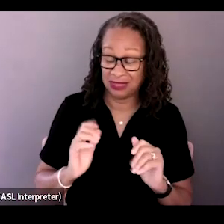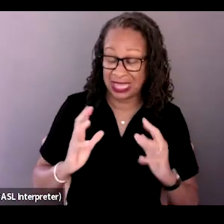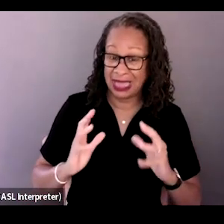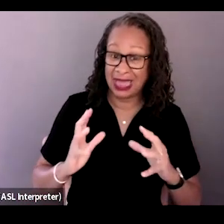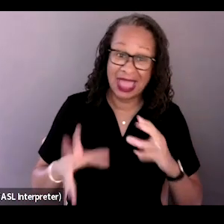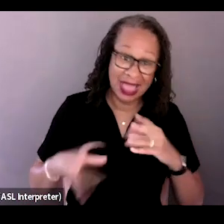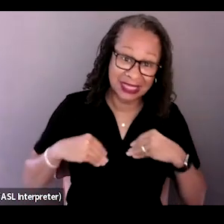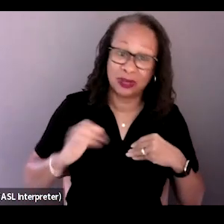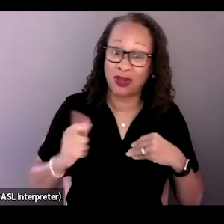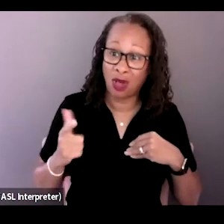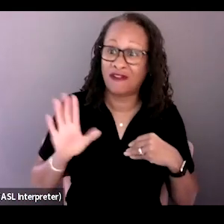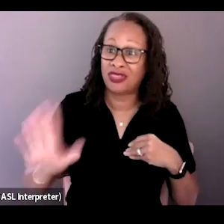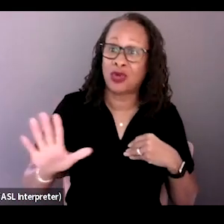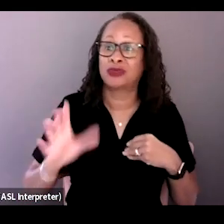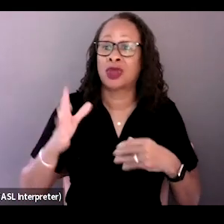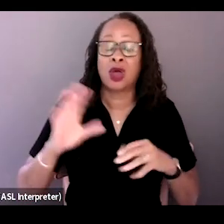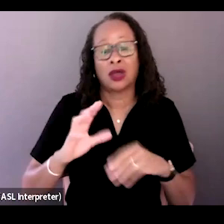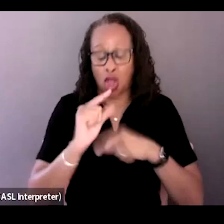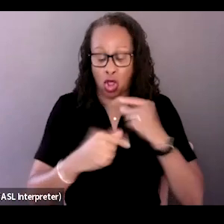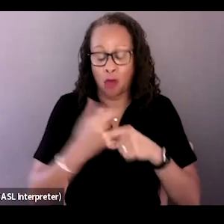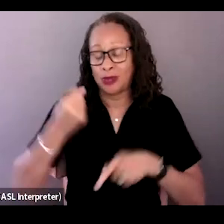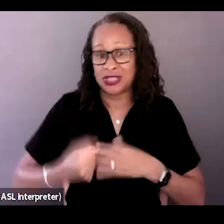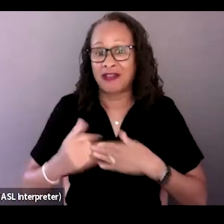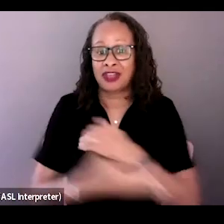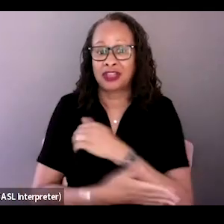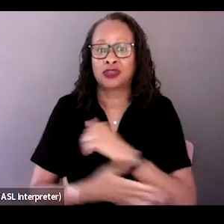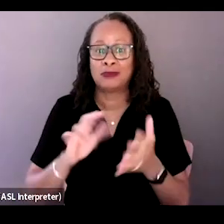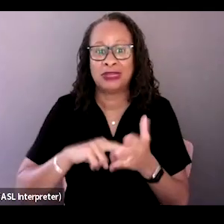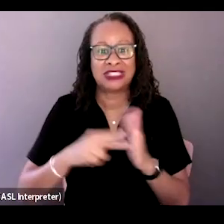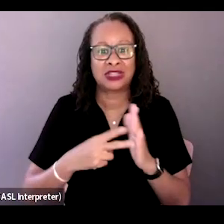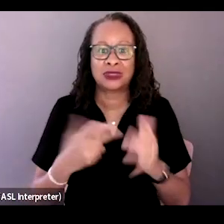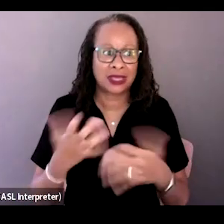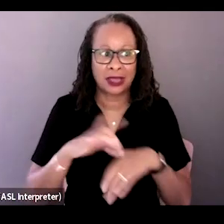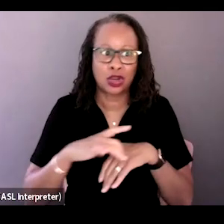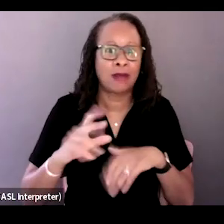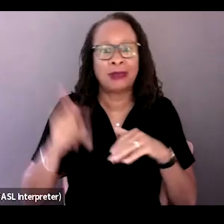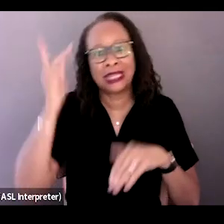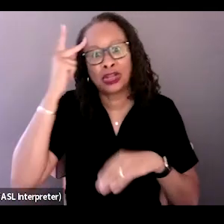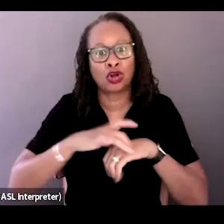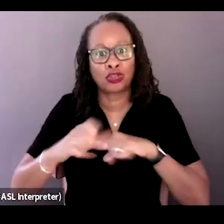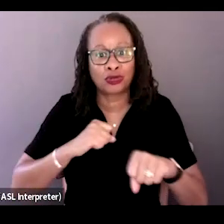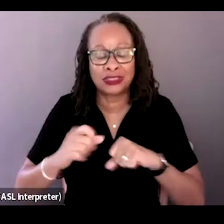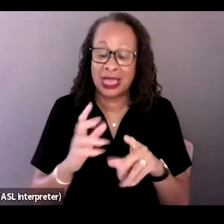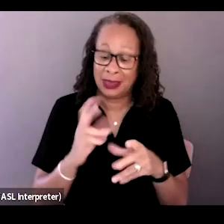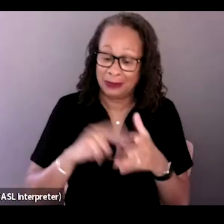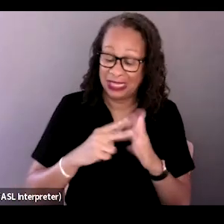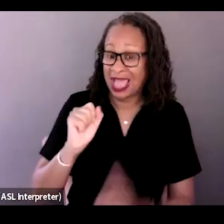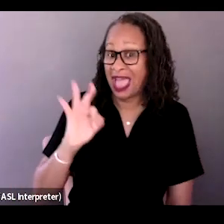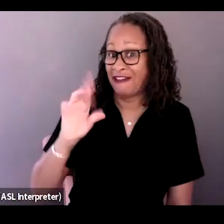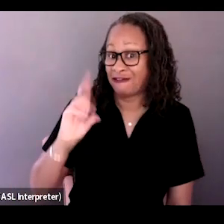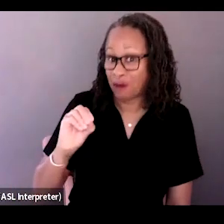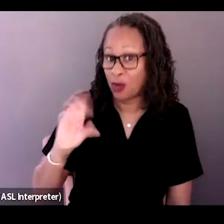political earthquake happening within the United Nations General Assembly. And that meant that the Afro-Asian bloc gained the